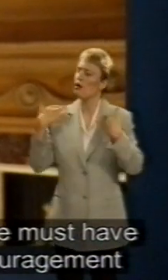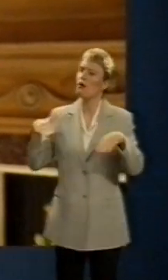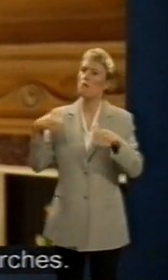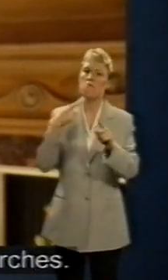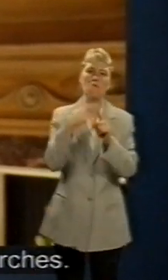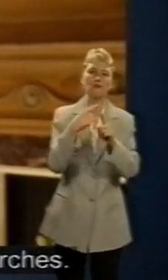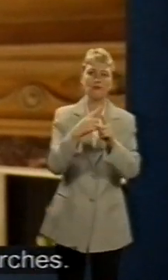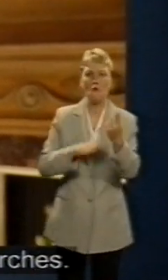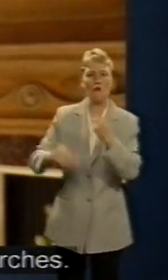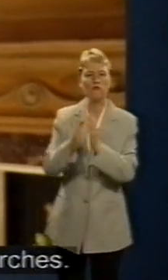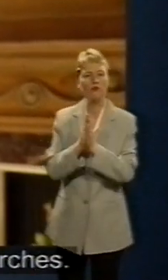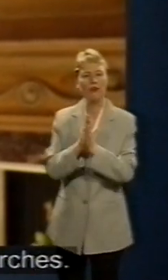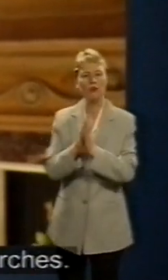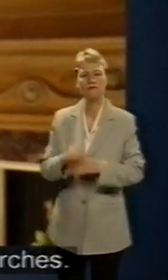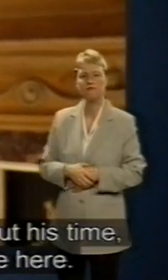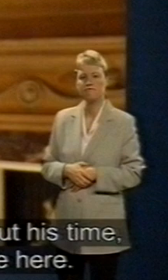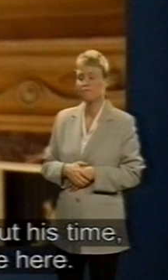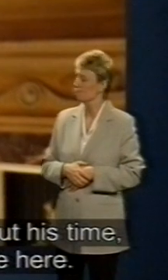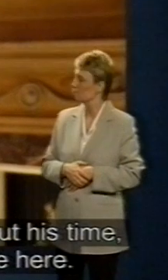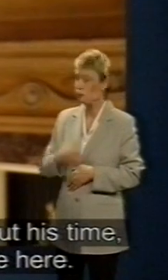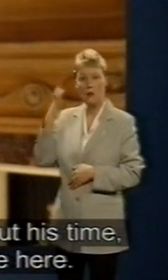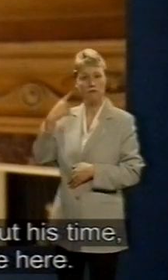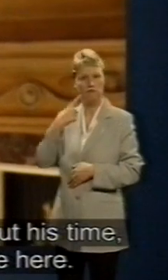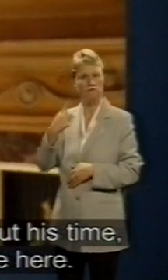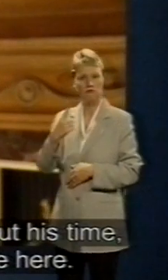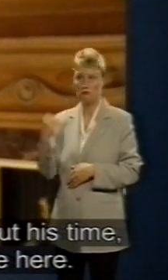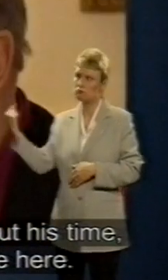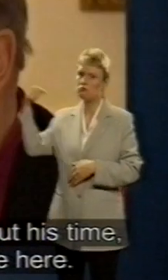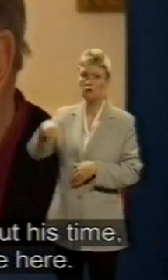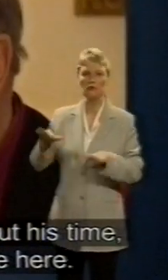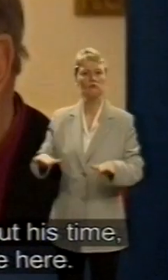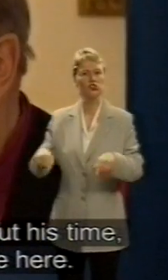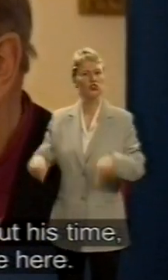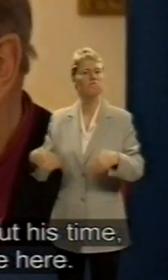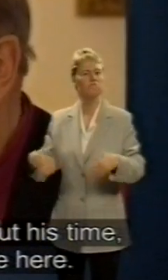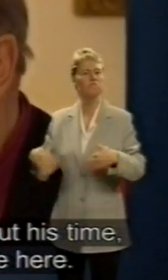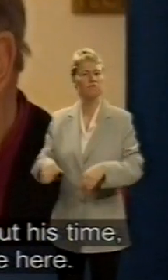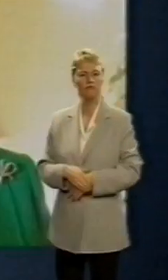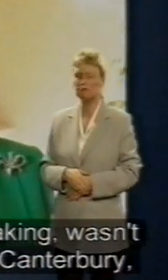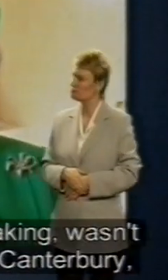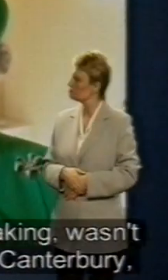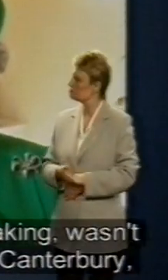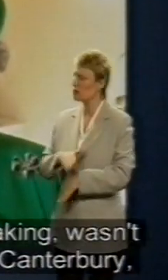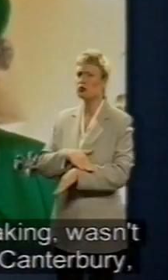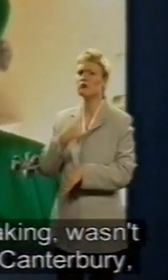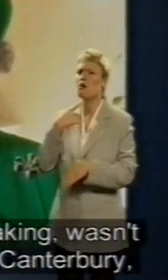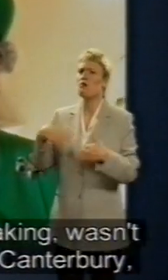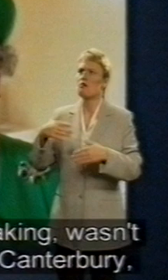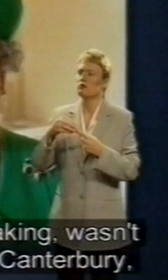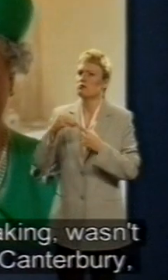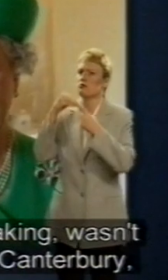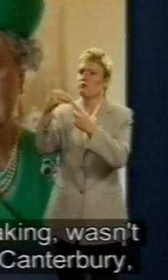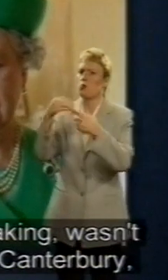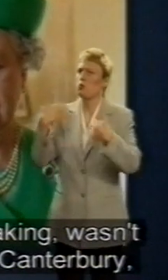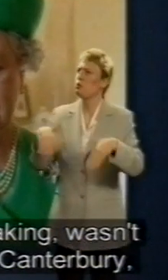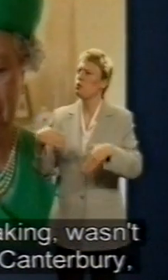encouragement for all the churches. And he talked about his time when he came here. Oh, that was epoch-making,